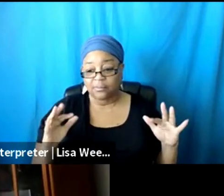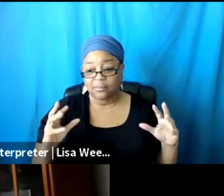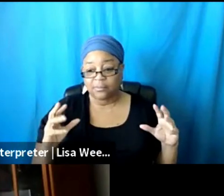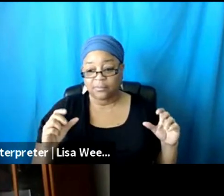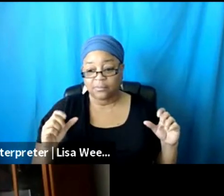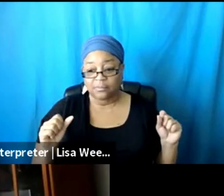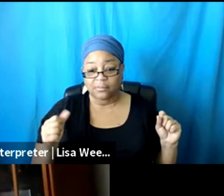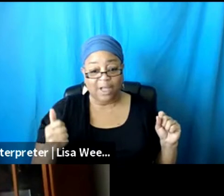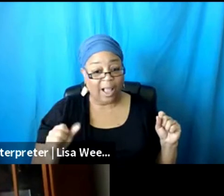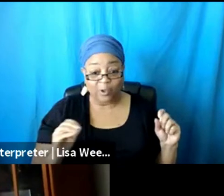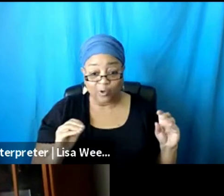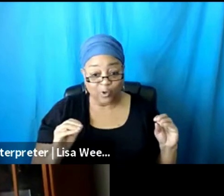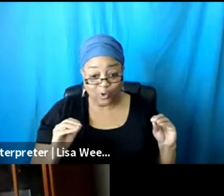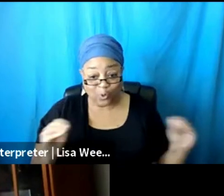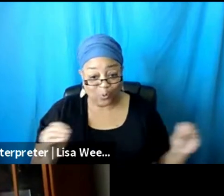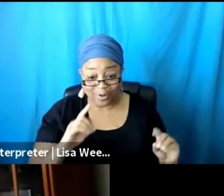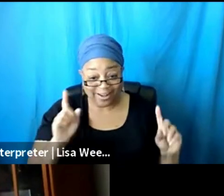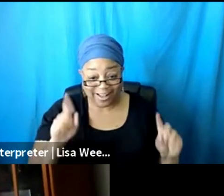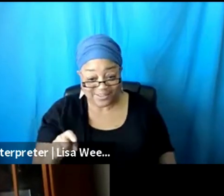And no one has to.